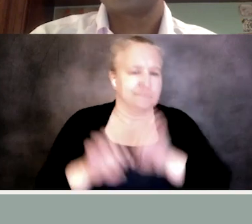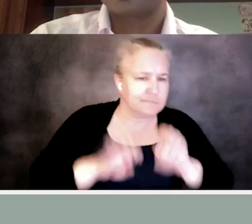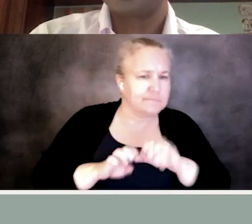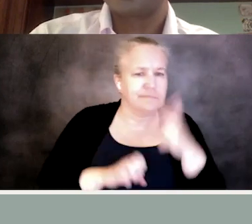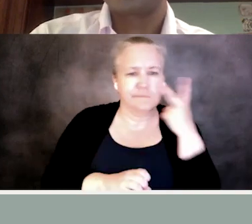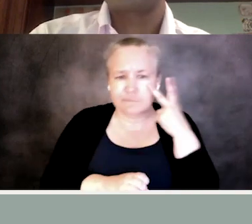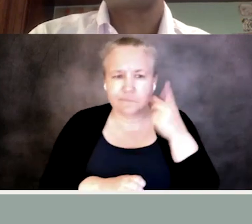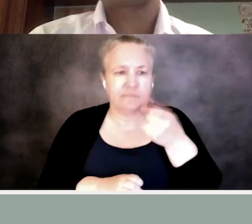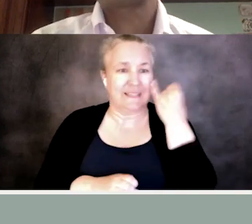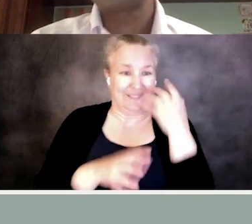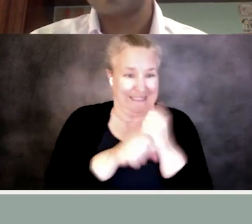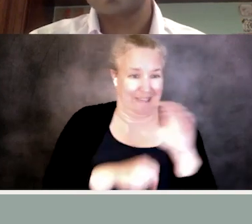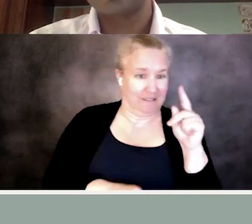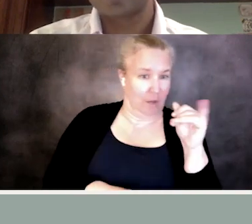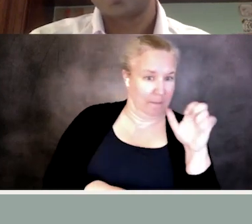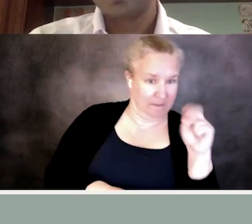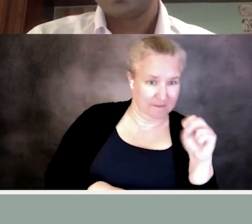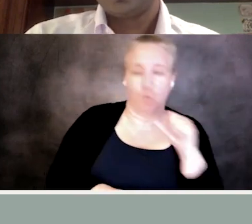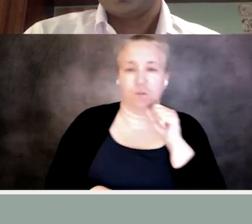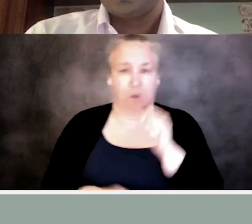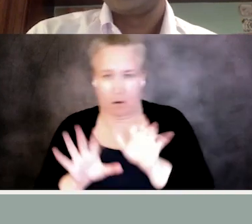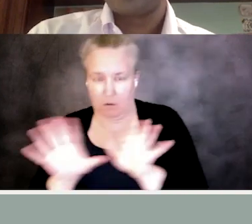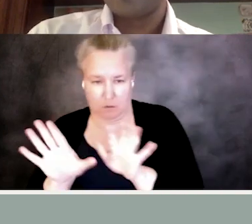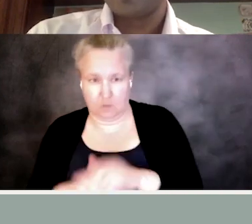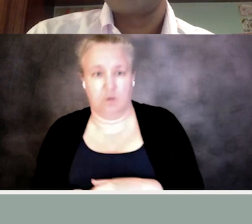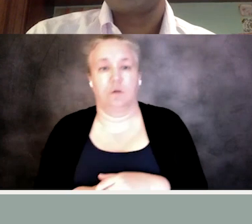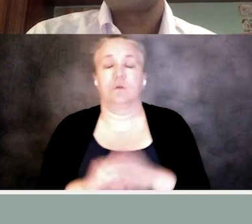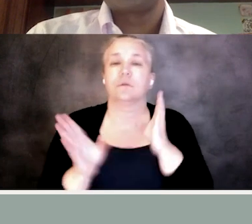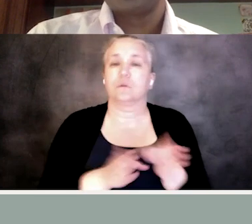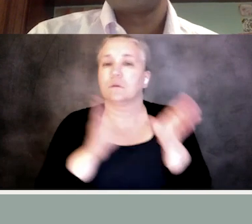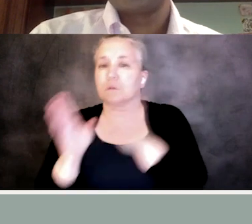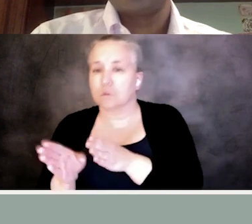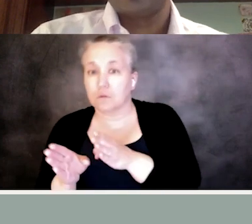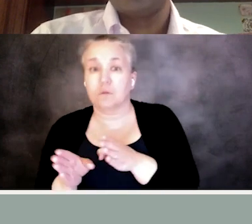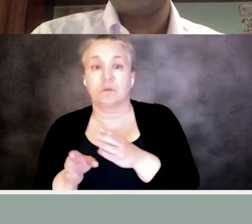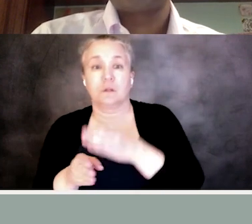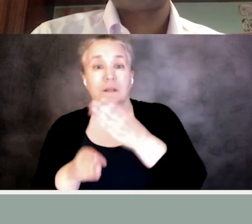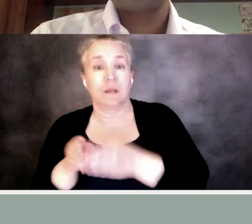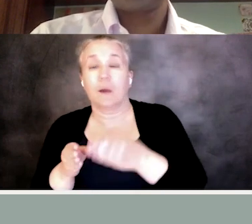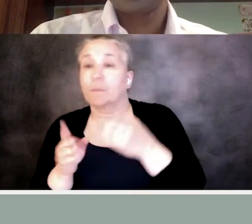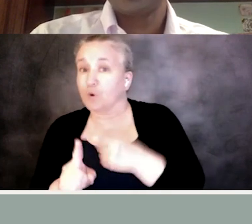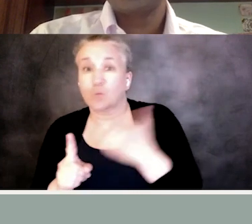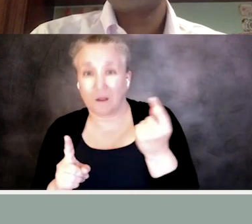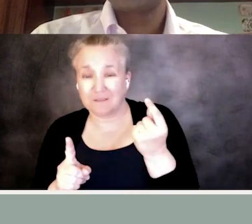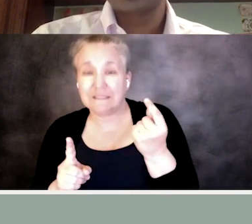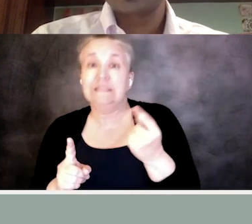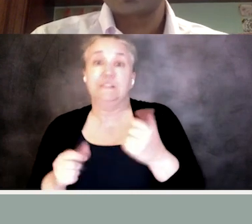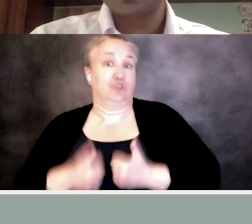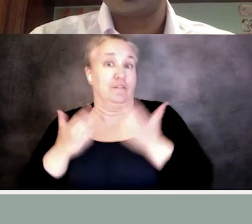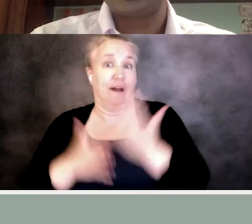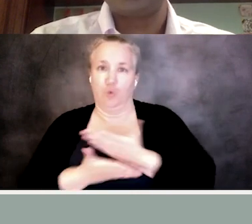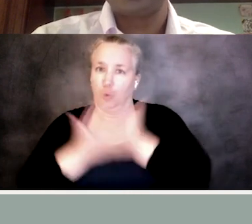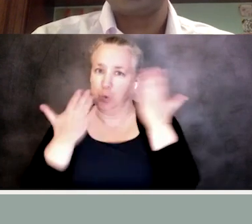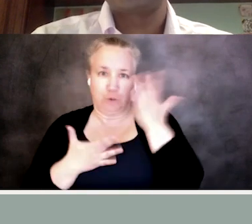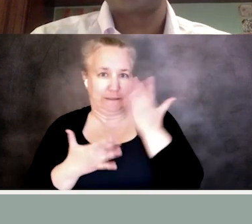plus goserelin, which suppresses ovarian function. And the primary endpoint was disease-free survival. And so you can